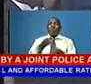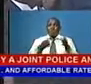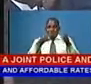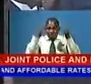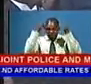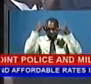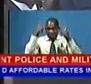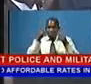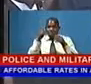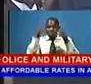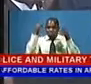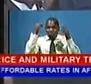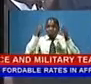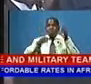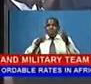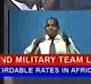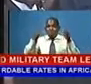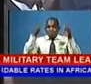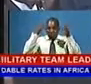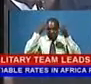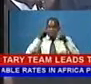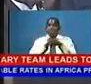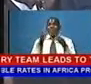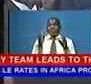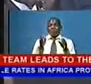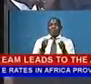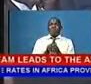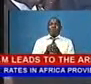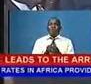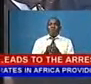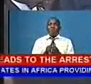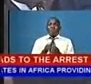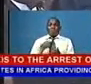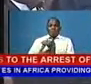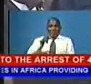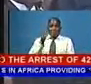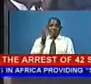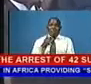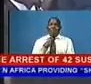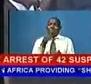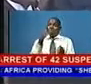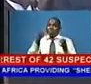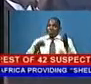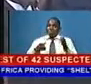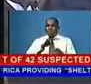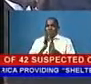the issue of the recategorization. The court hasn't ruled, and I'm on my feet, counsel, my feet.